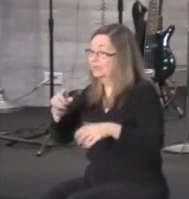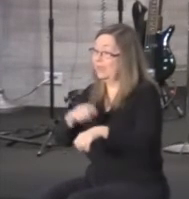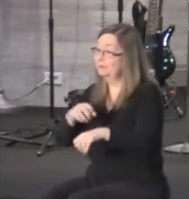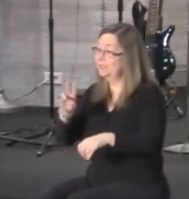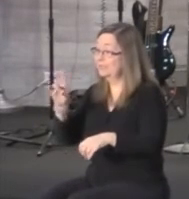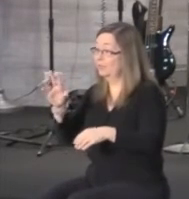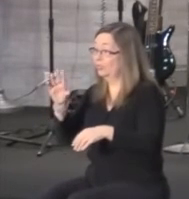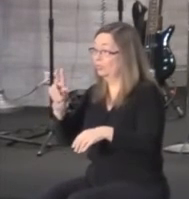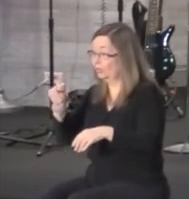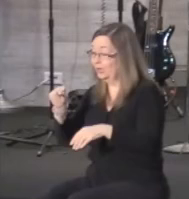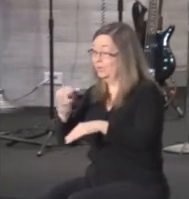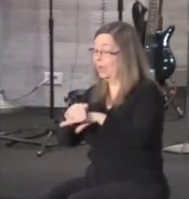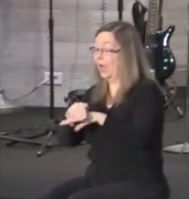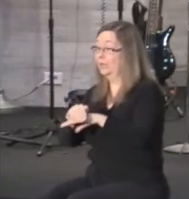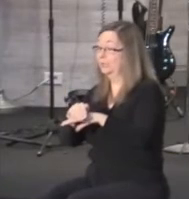every night, it was on.